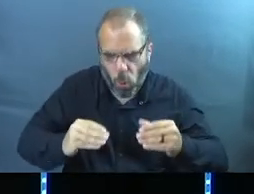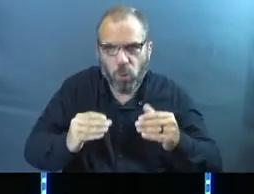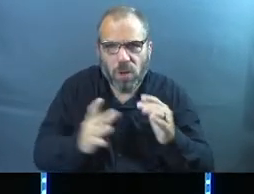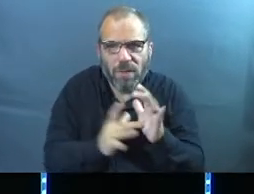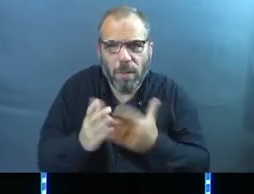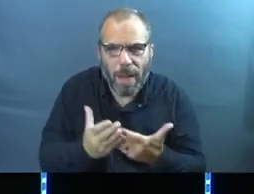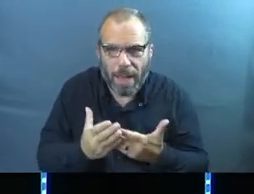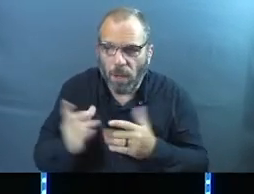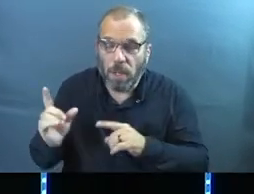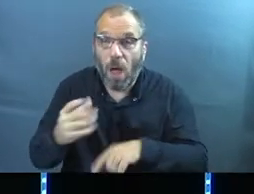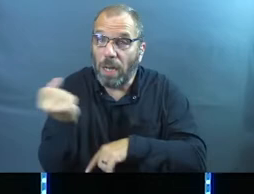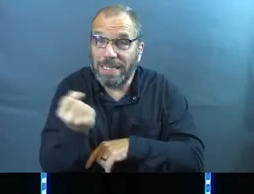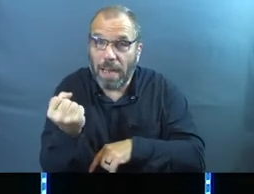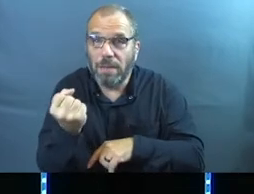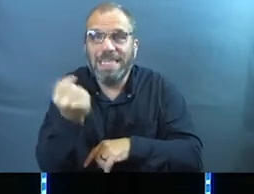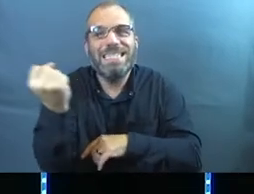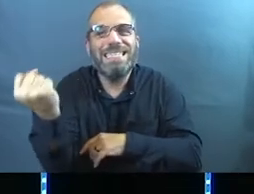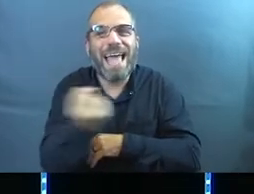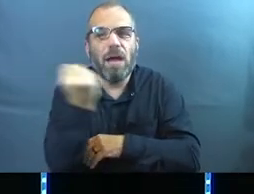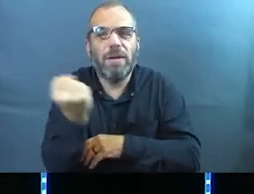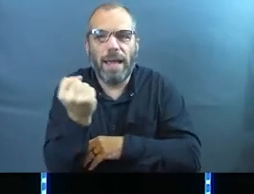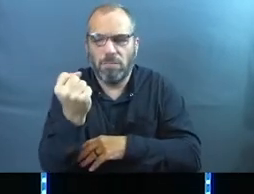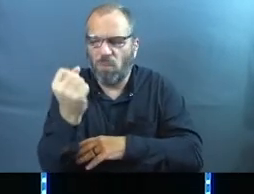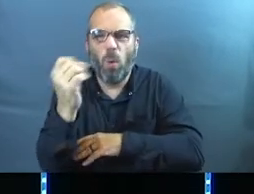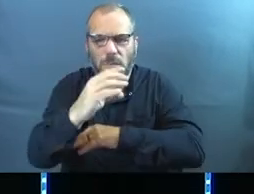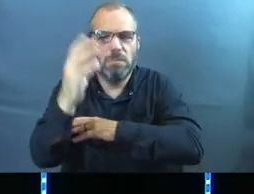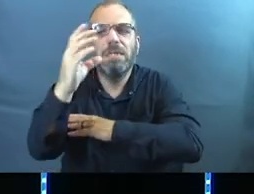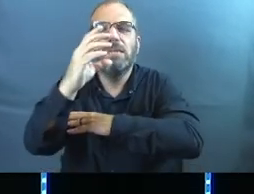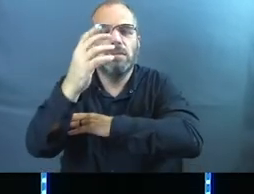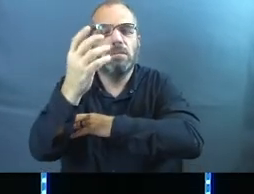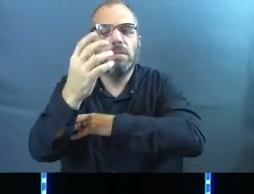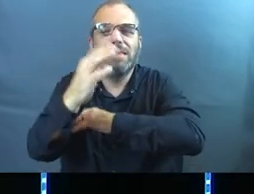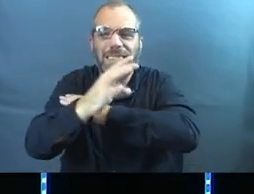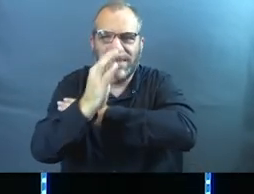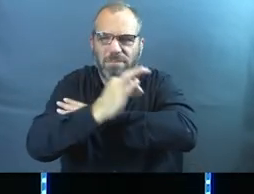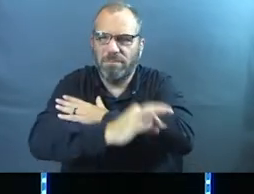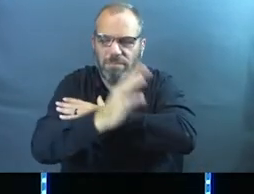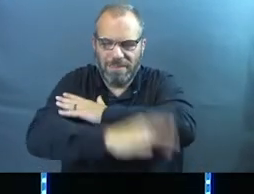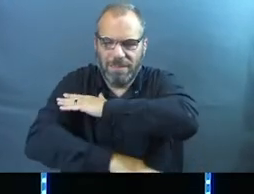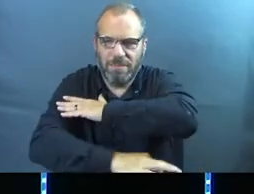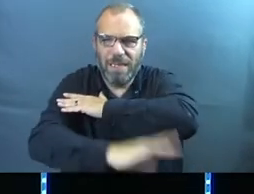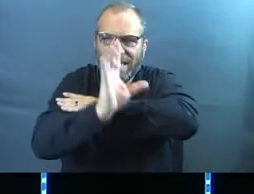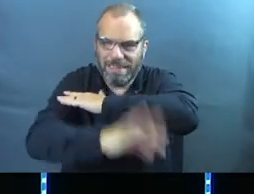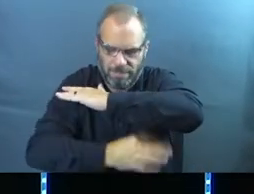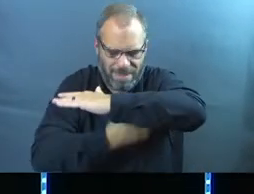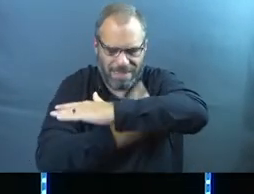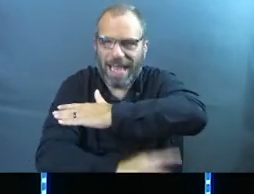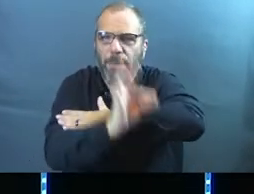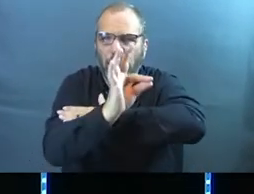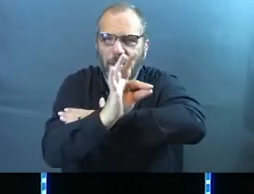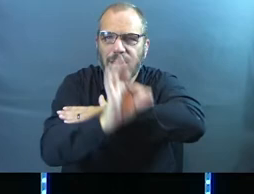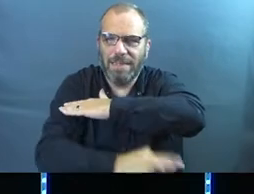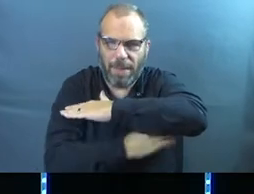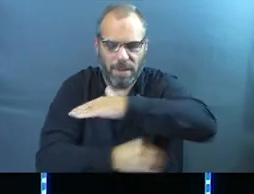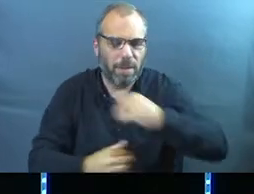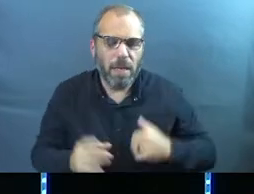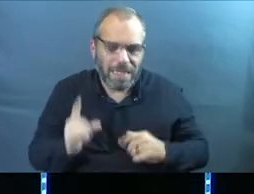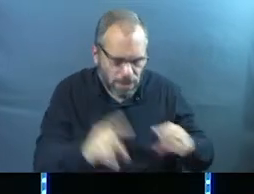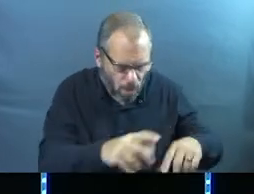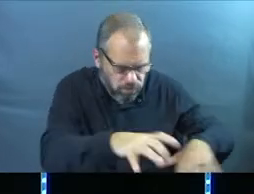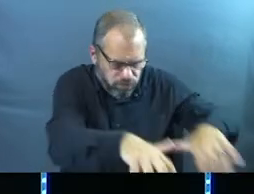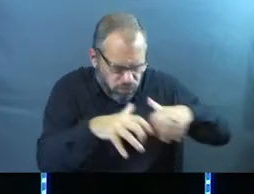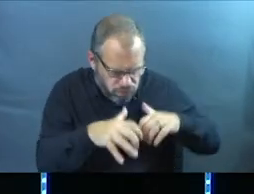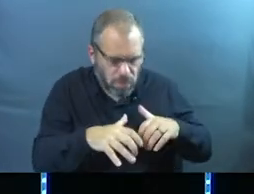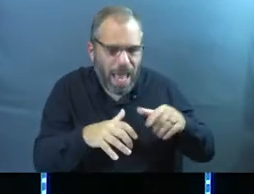worship, likely on a Saturday, because that was the Jewish Sabbath. And at church, some of the stuff out of the scrolls would have